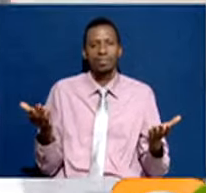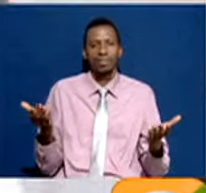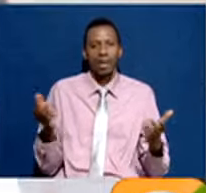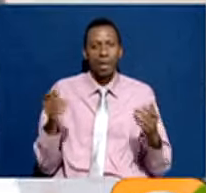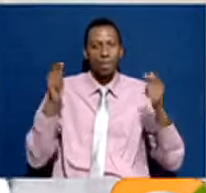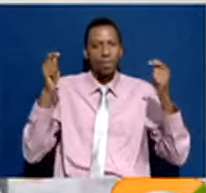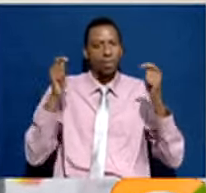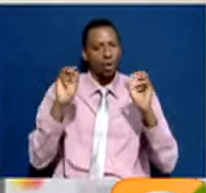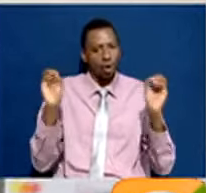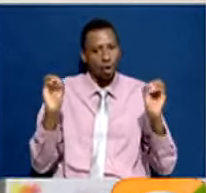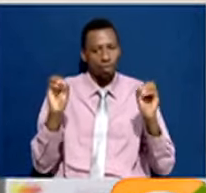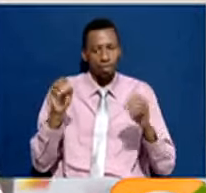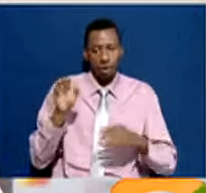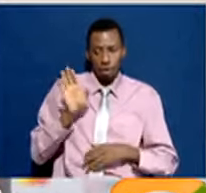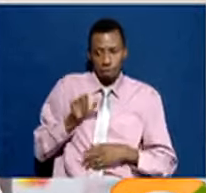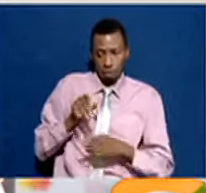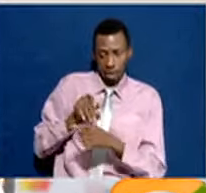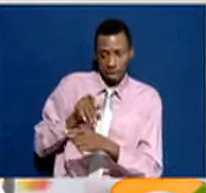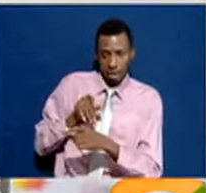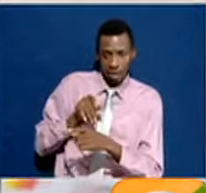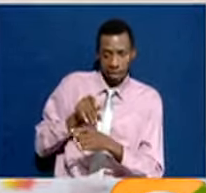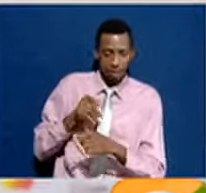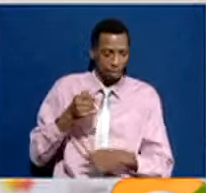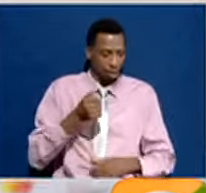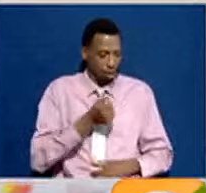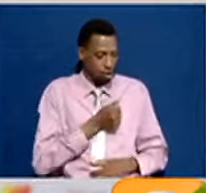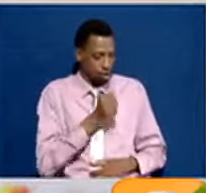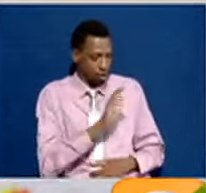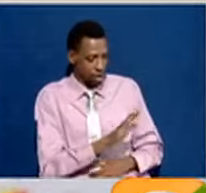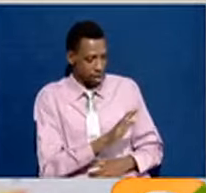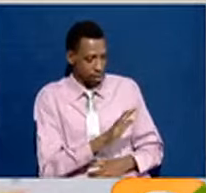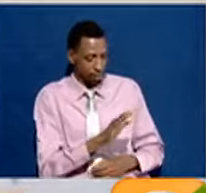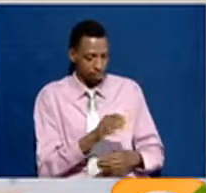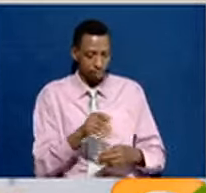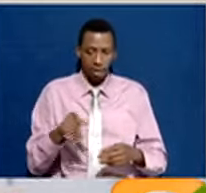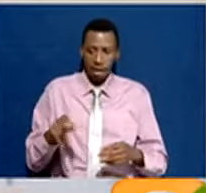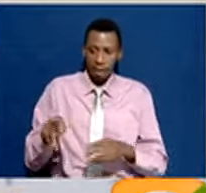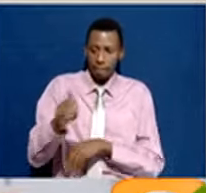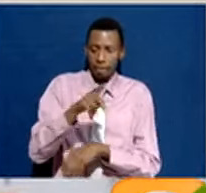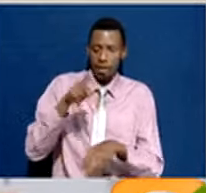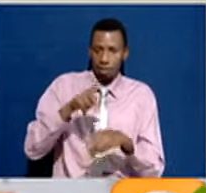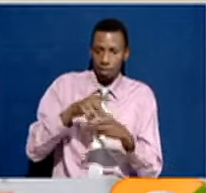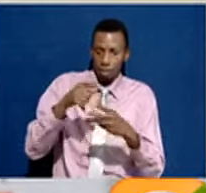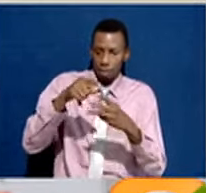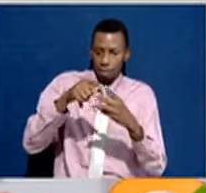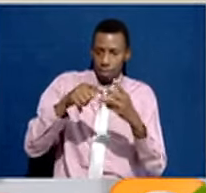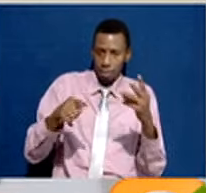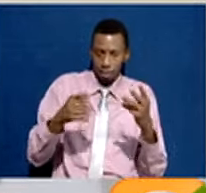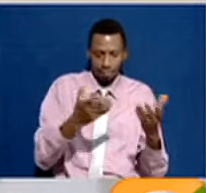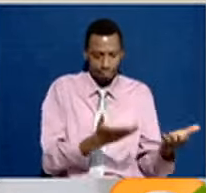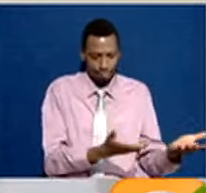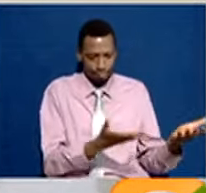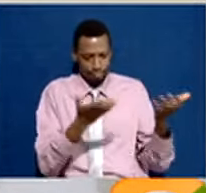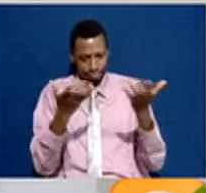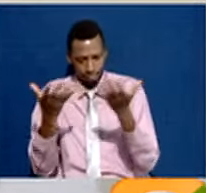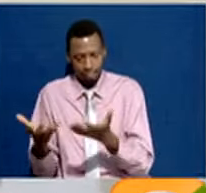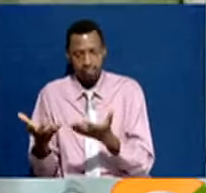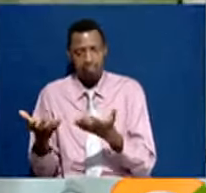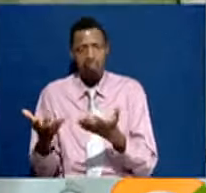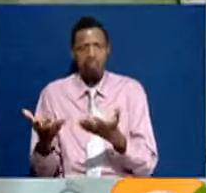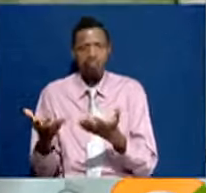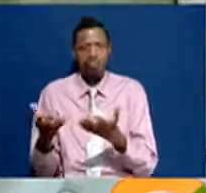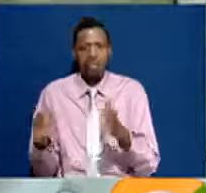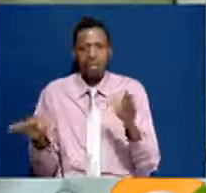to, the woman and the daughter plus the principal were brought at the sub-county where we had a